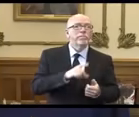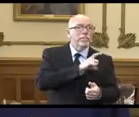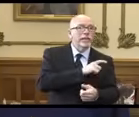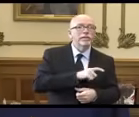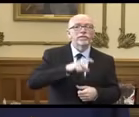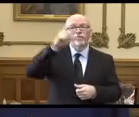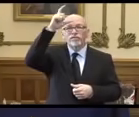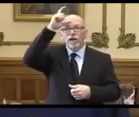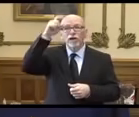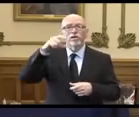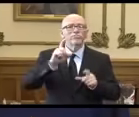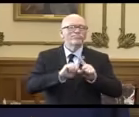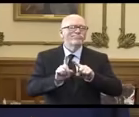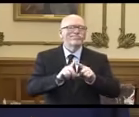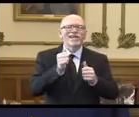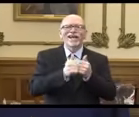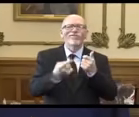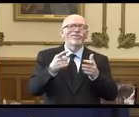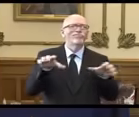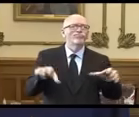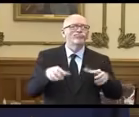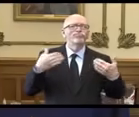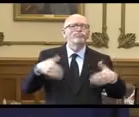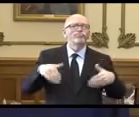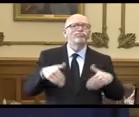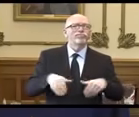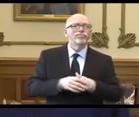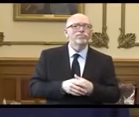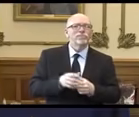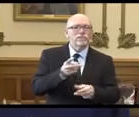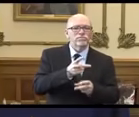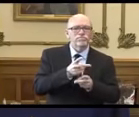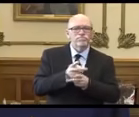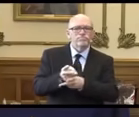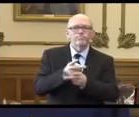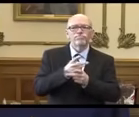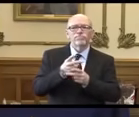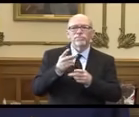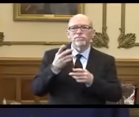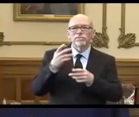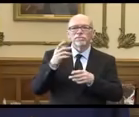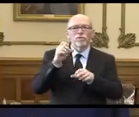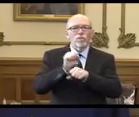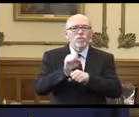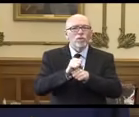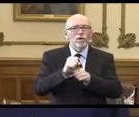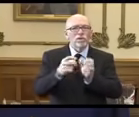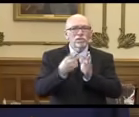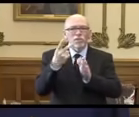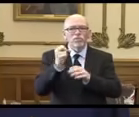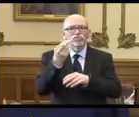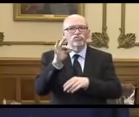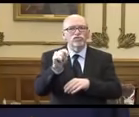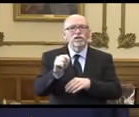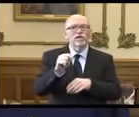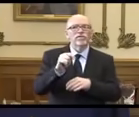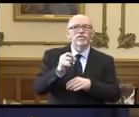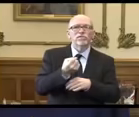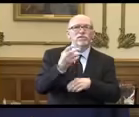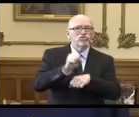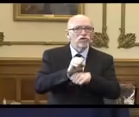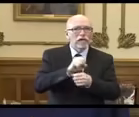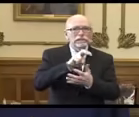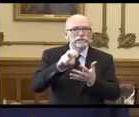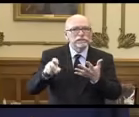and firefighter for all that they were doing, carrying multiple shifts, multiple jobs to meet the